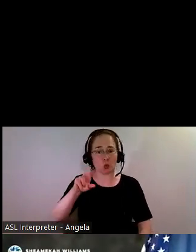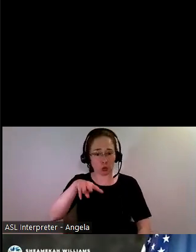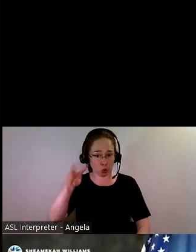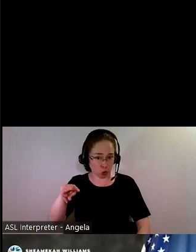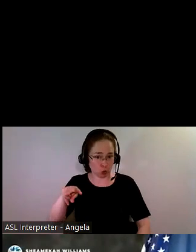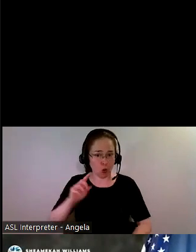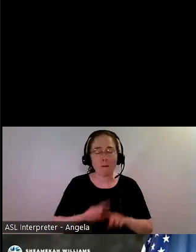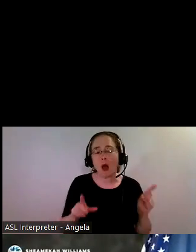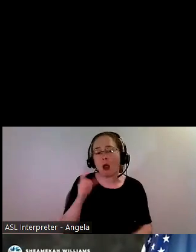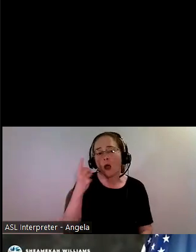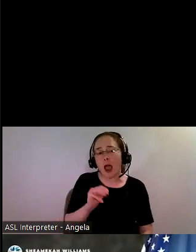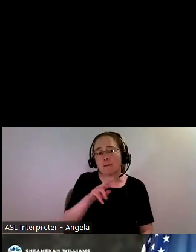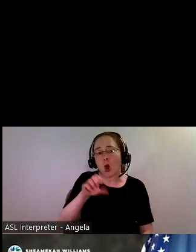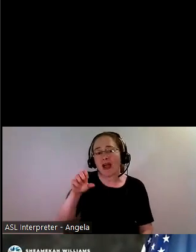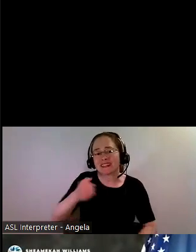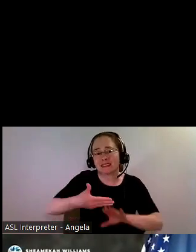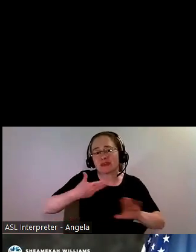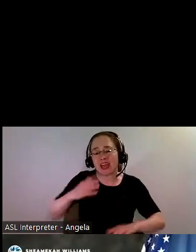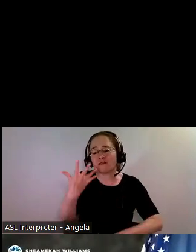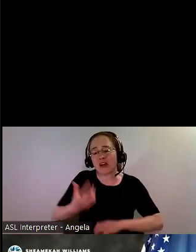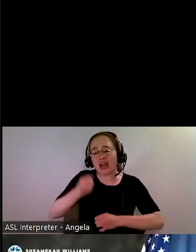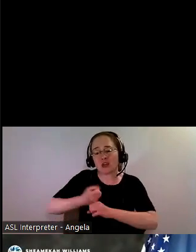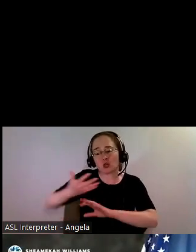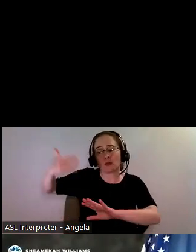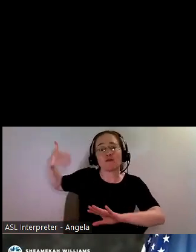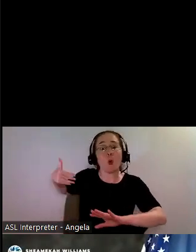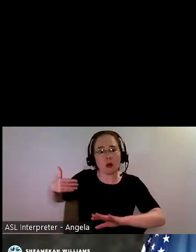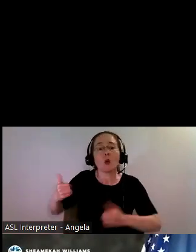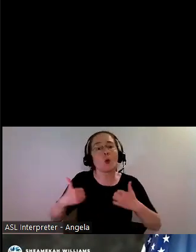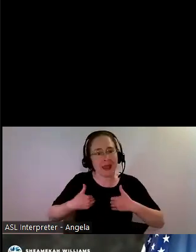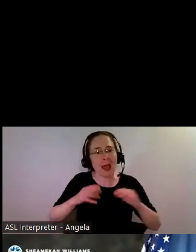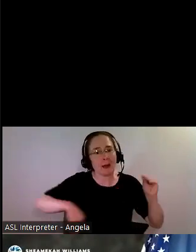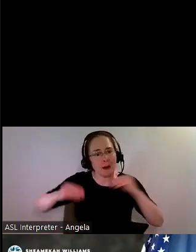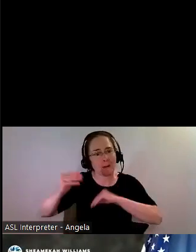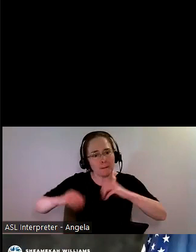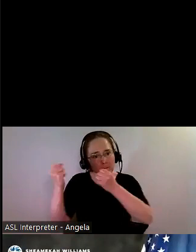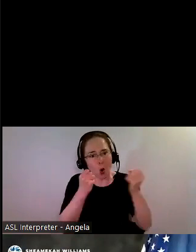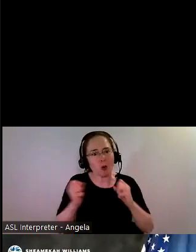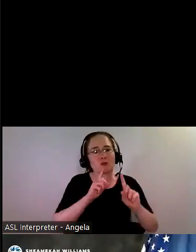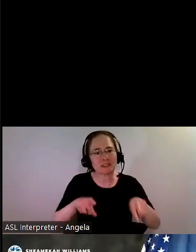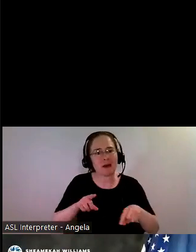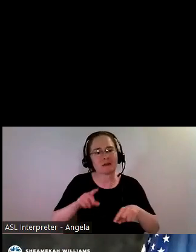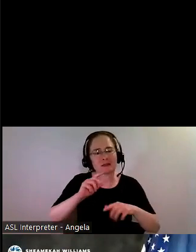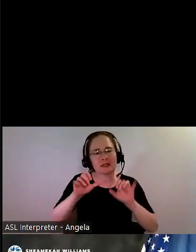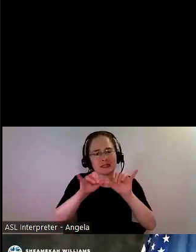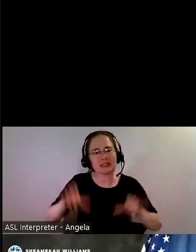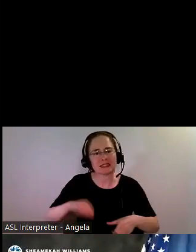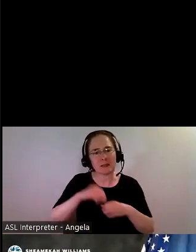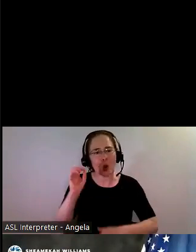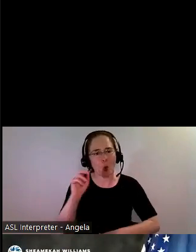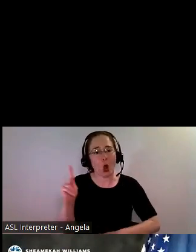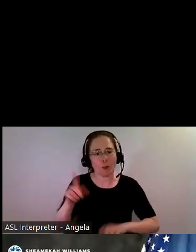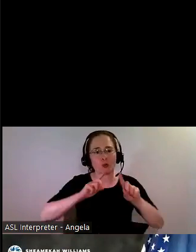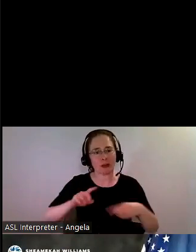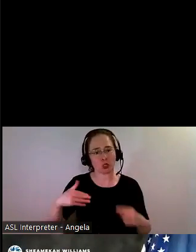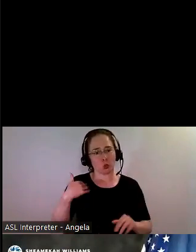but MRSS began 5 years before that. We had a mobile response and stabilization system in the state of Oklahoma that's responding to young